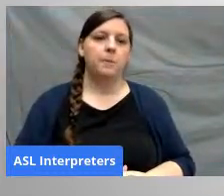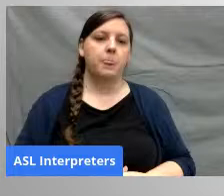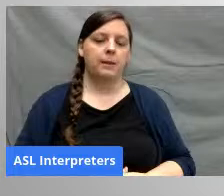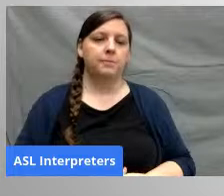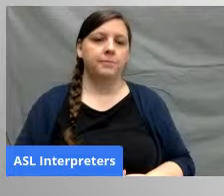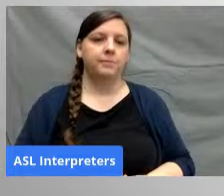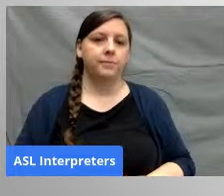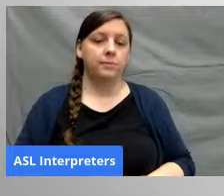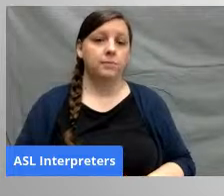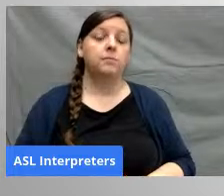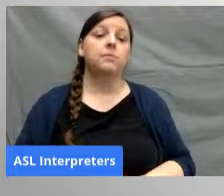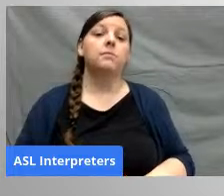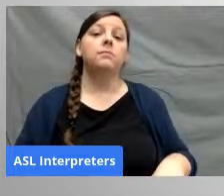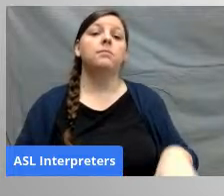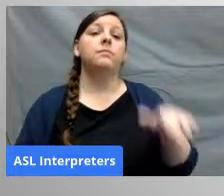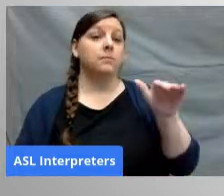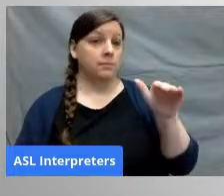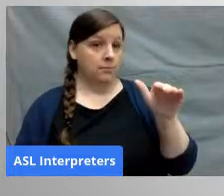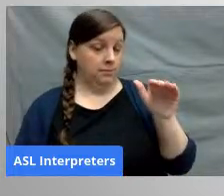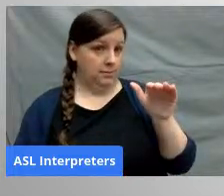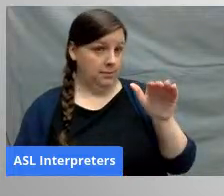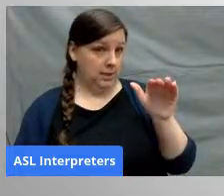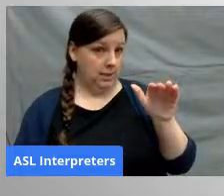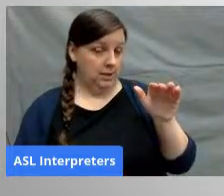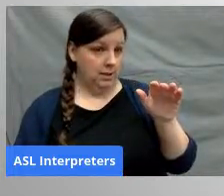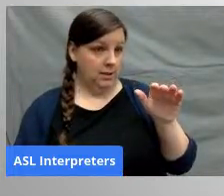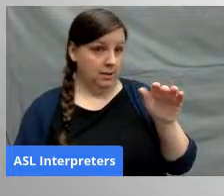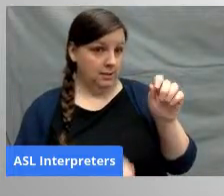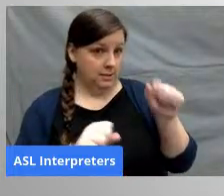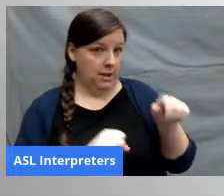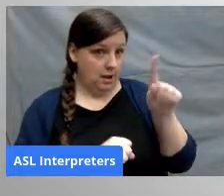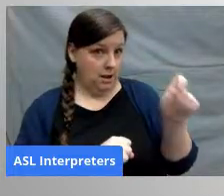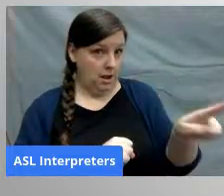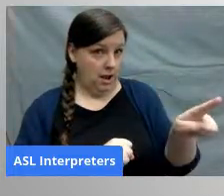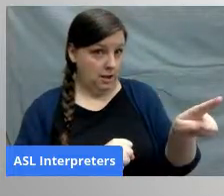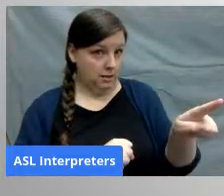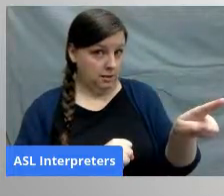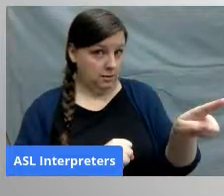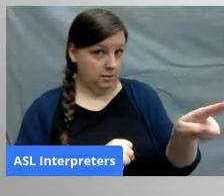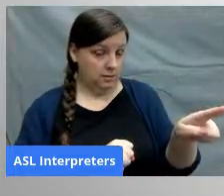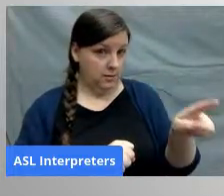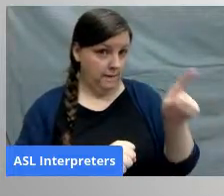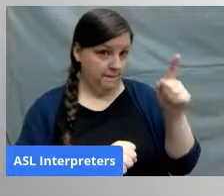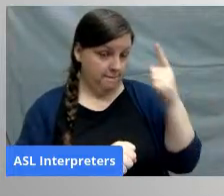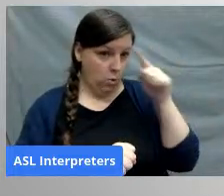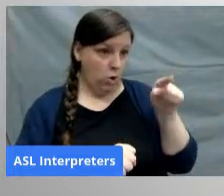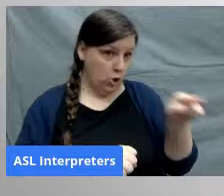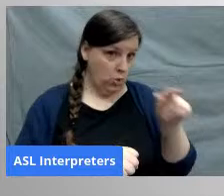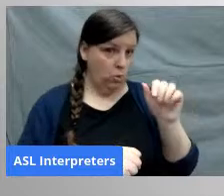Dr. Thomas, may I ask a question, or Mr. Gaskins? You mentioned,